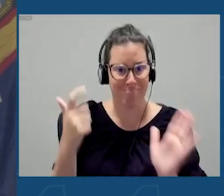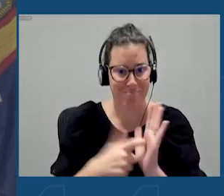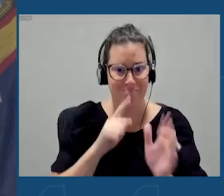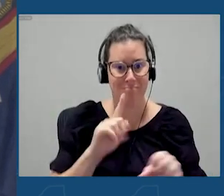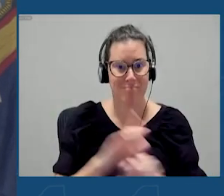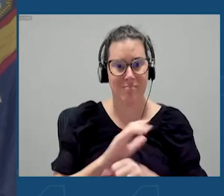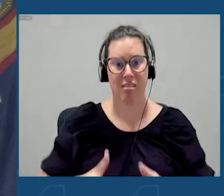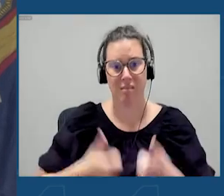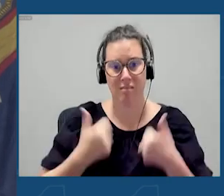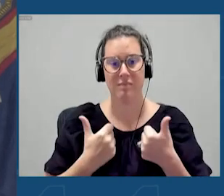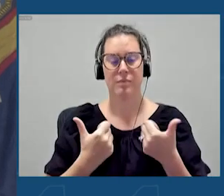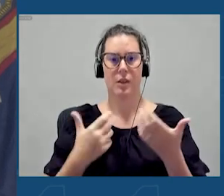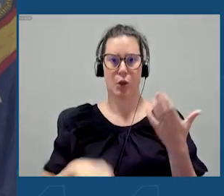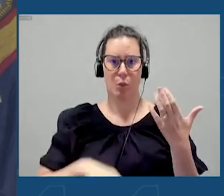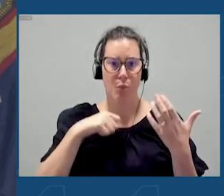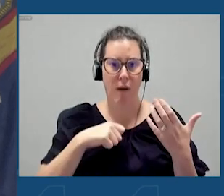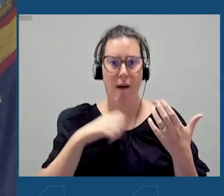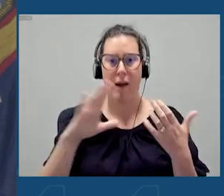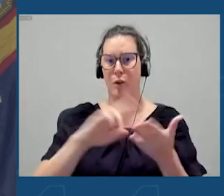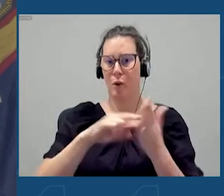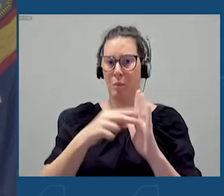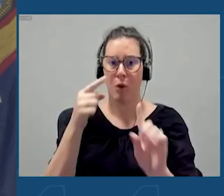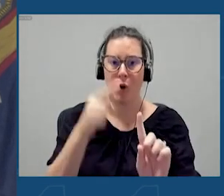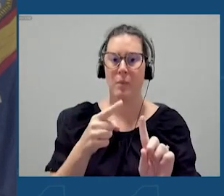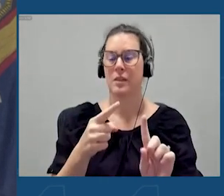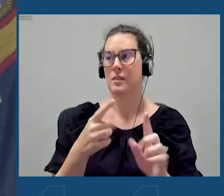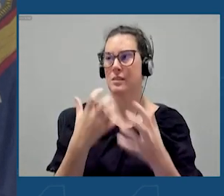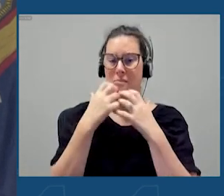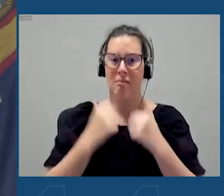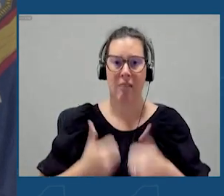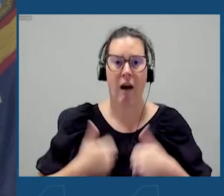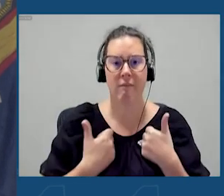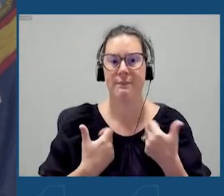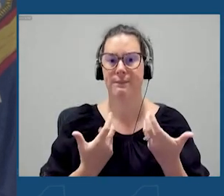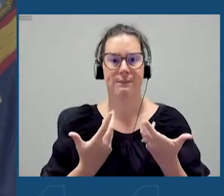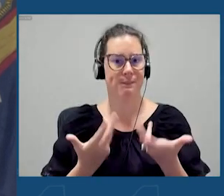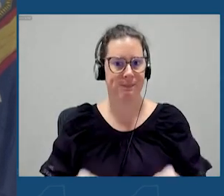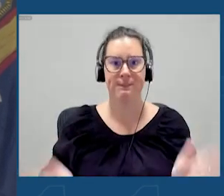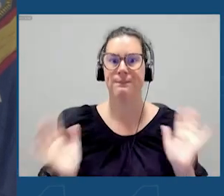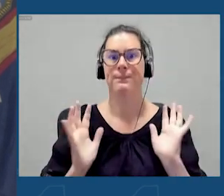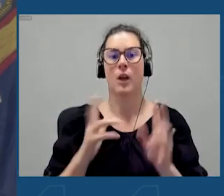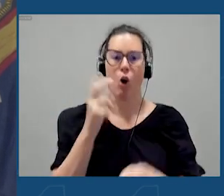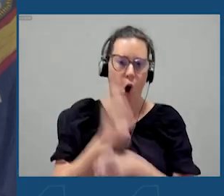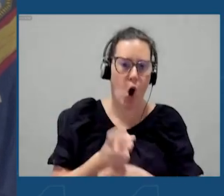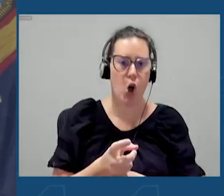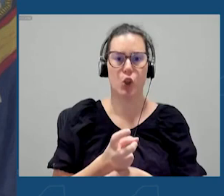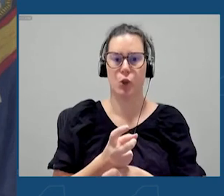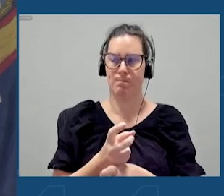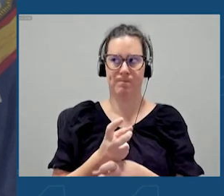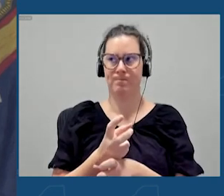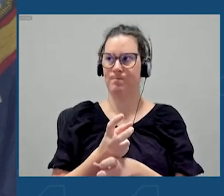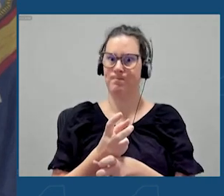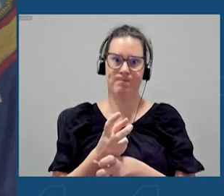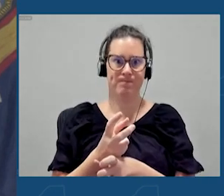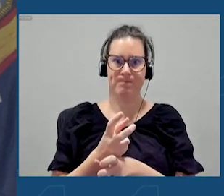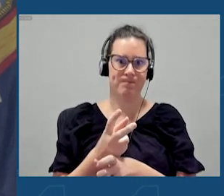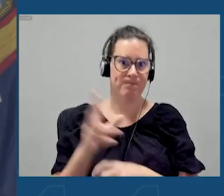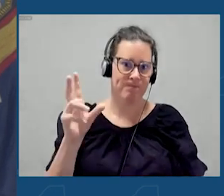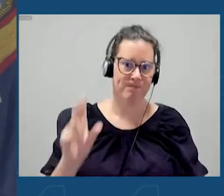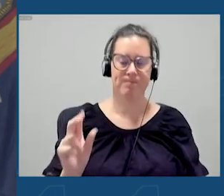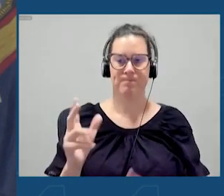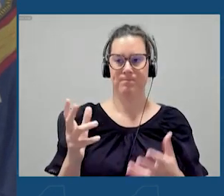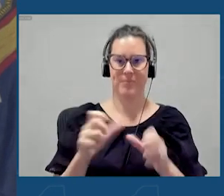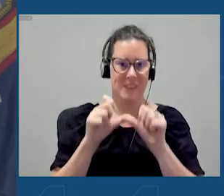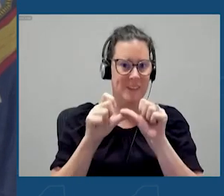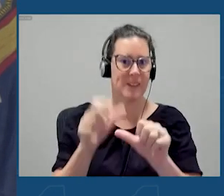your pride and your purpose, and it's hard to recover from that. People do stop believing, and they start thinking, well, like, I'll